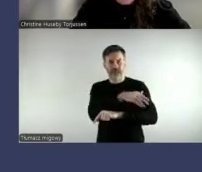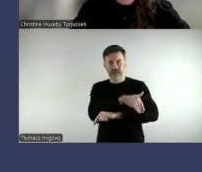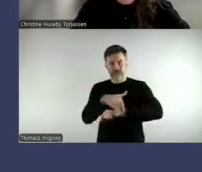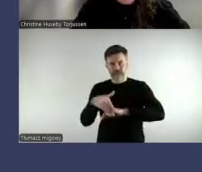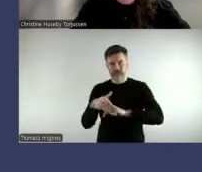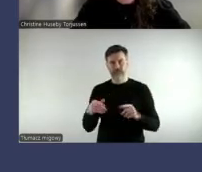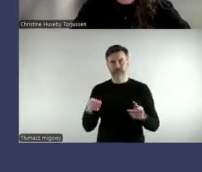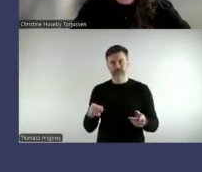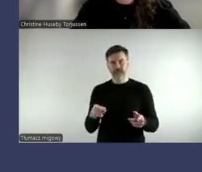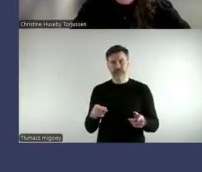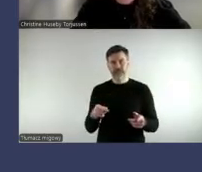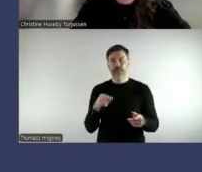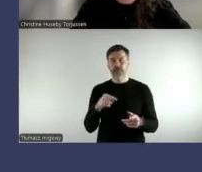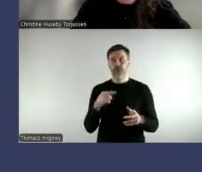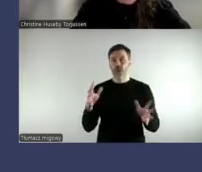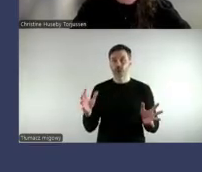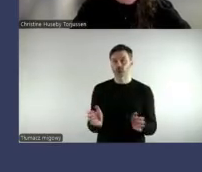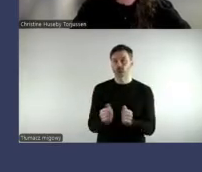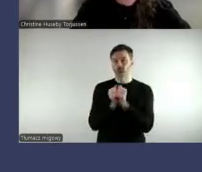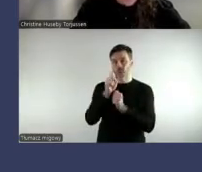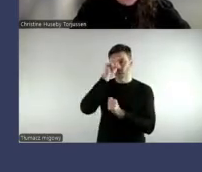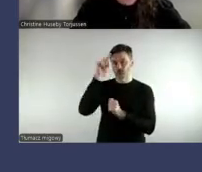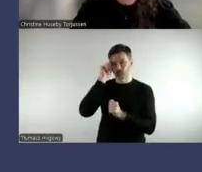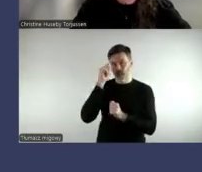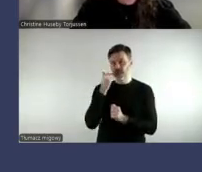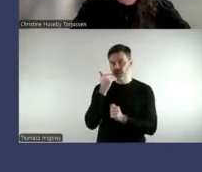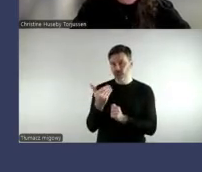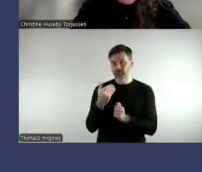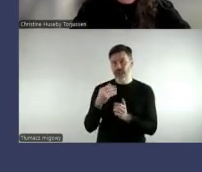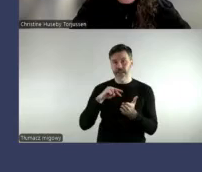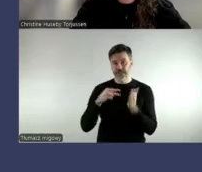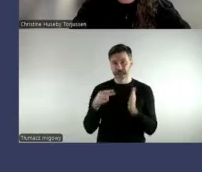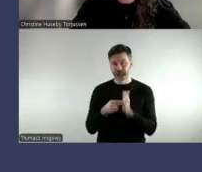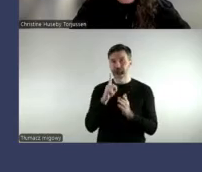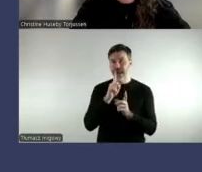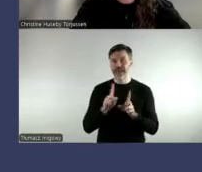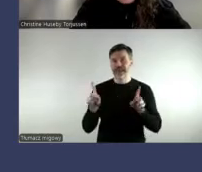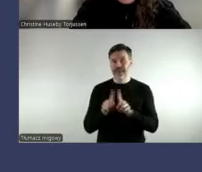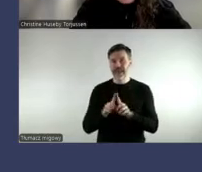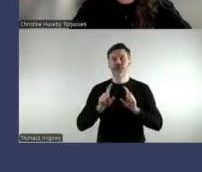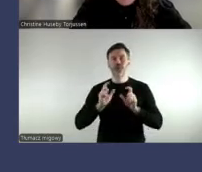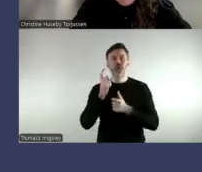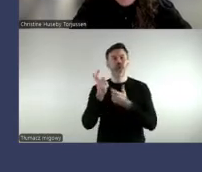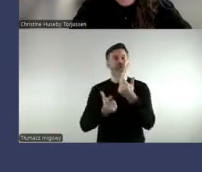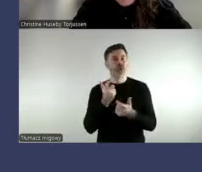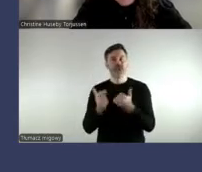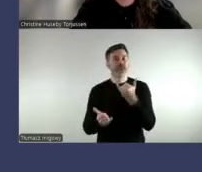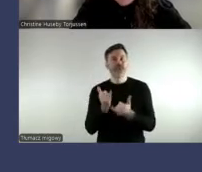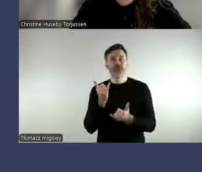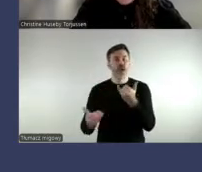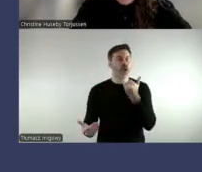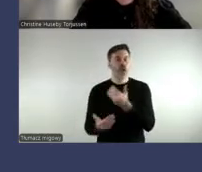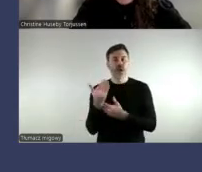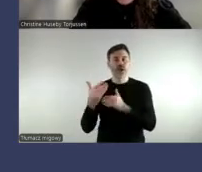borders in case of war or military conflicts. So we already have established a close cooperation with Sweden